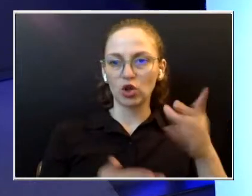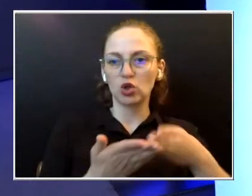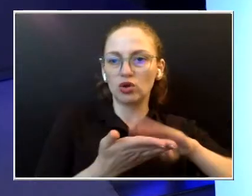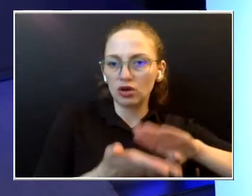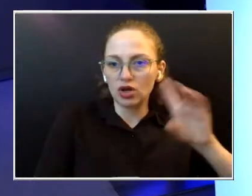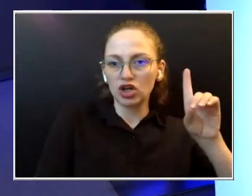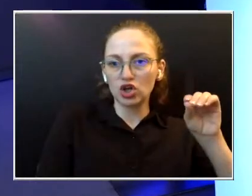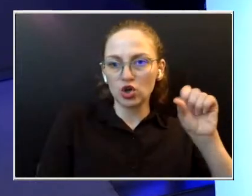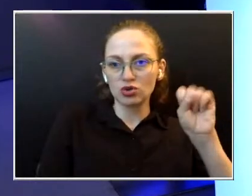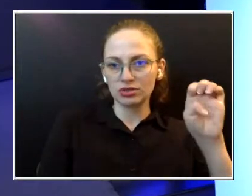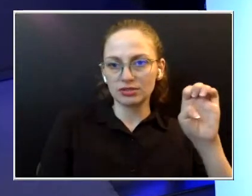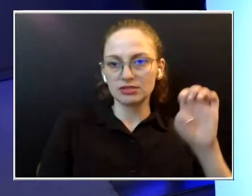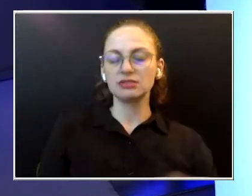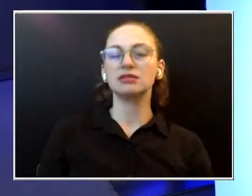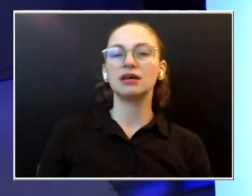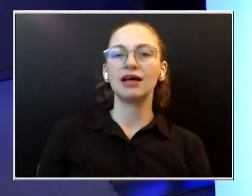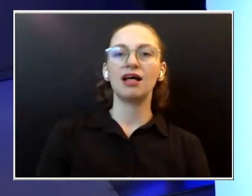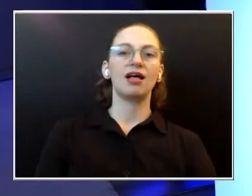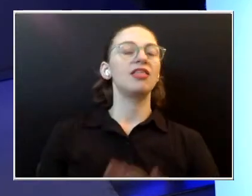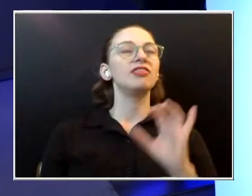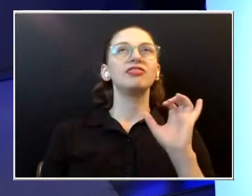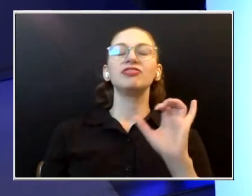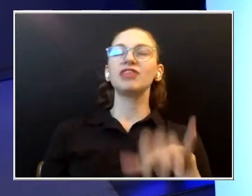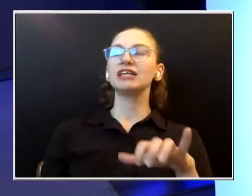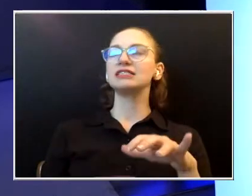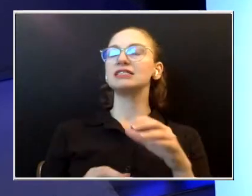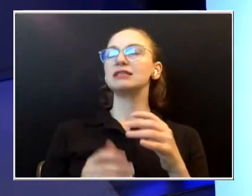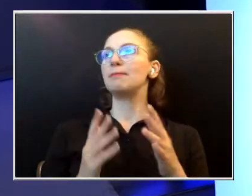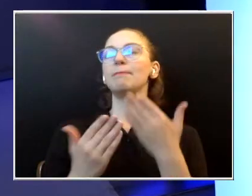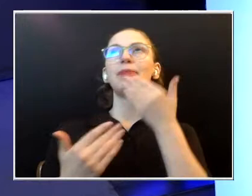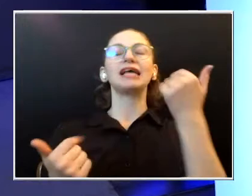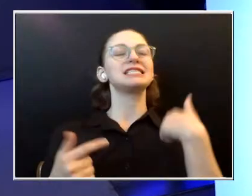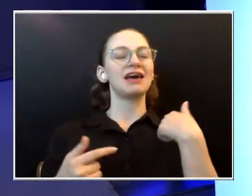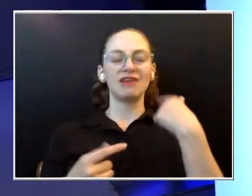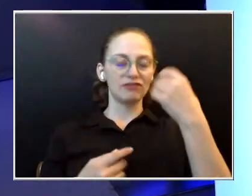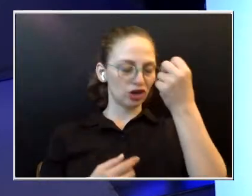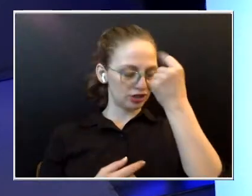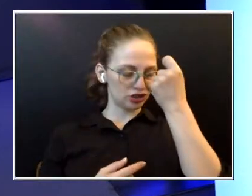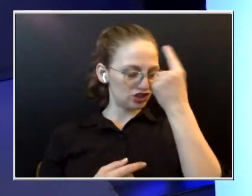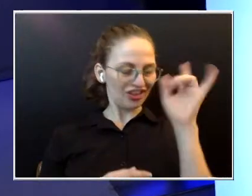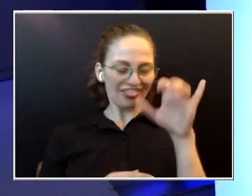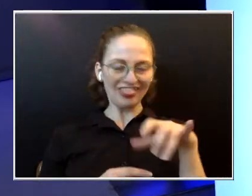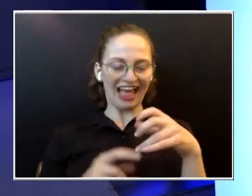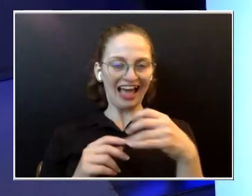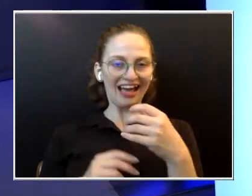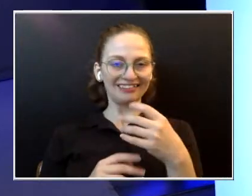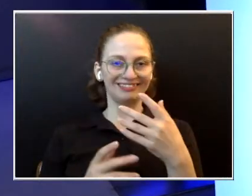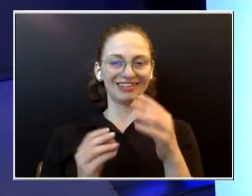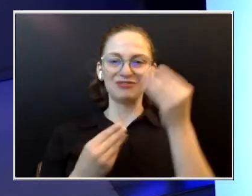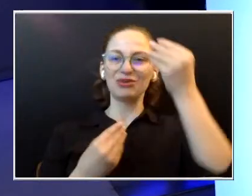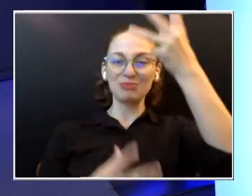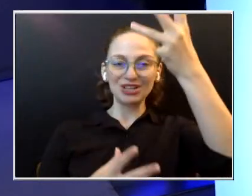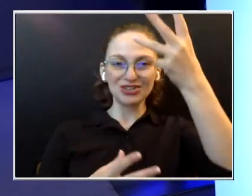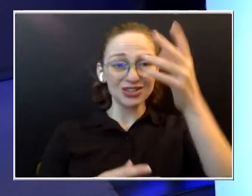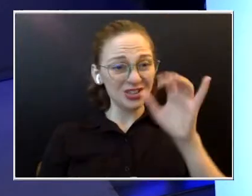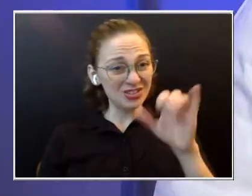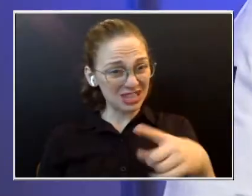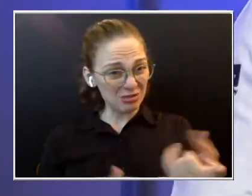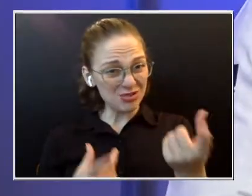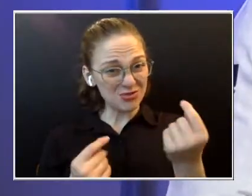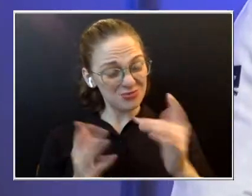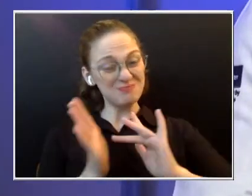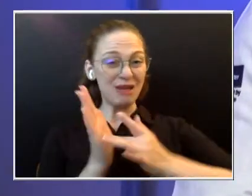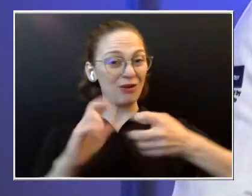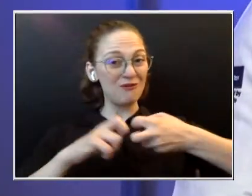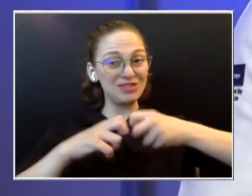they try to explain this to me. So tell me, is this what medical physicists do all around? They sit around trying to figure out how to explain this to people. So part of our deal